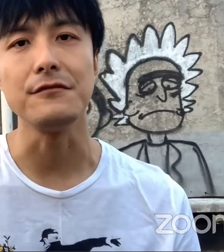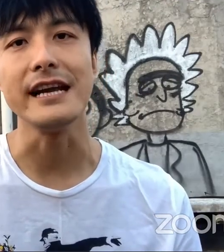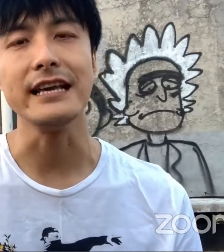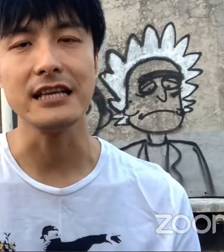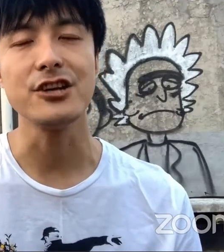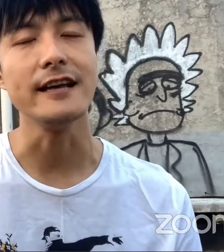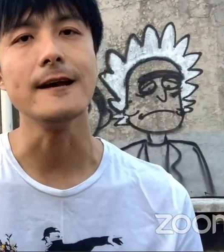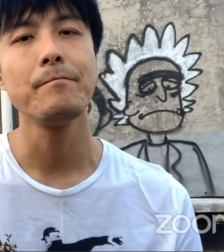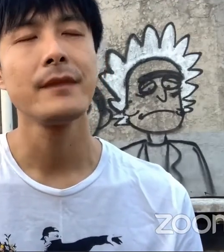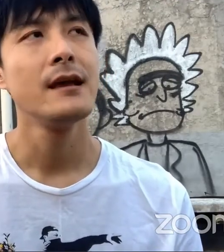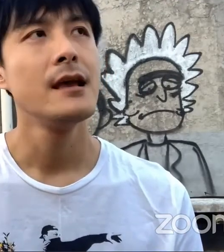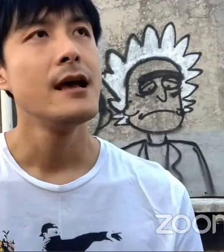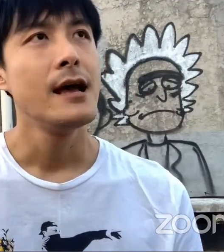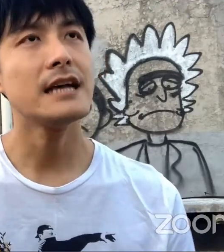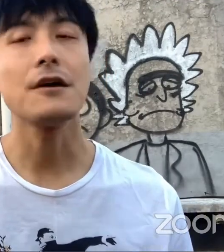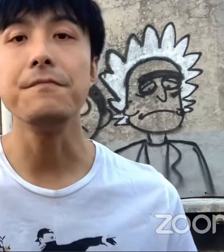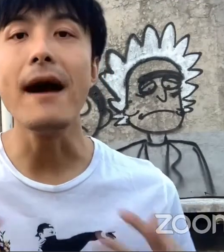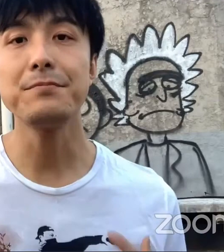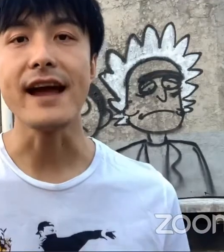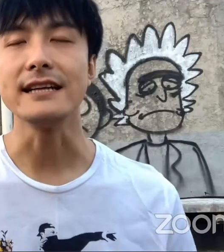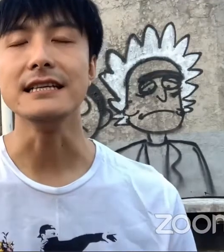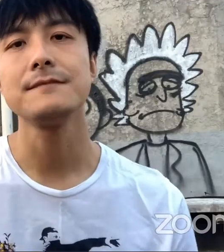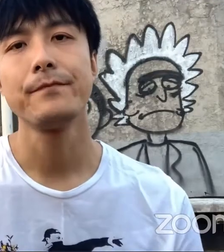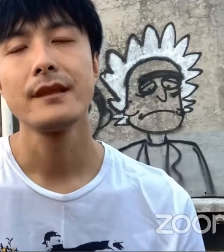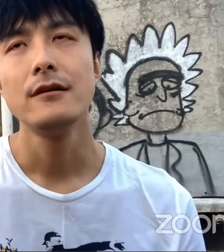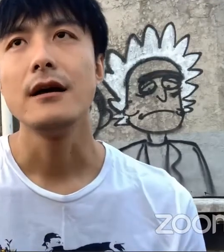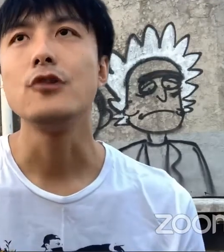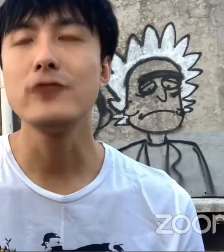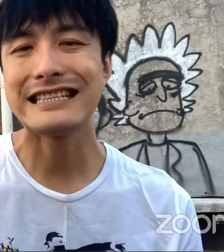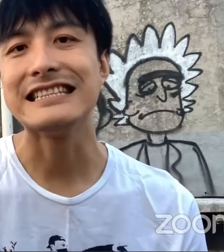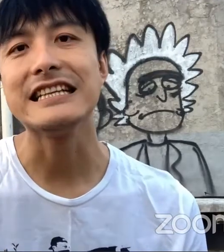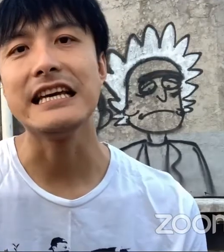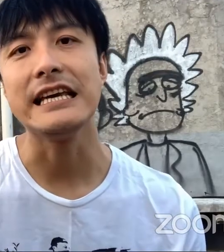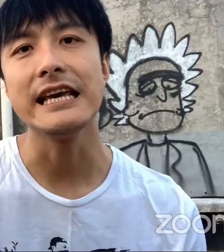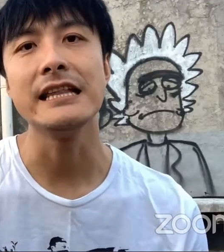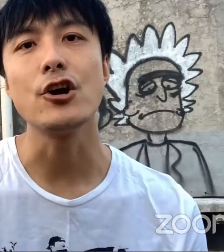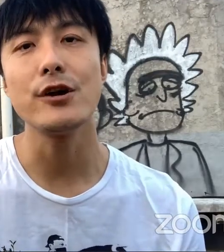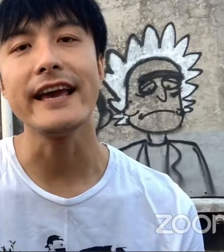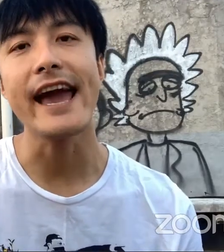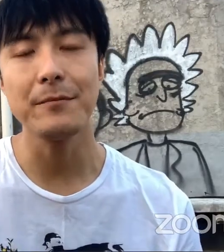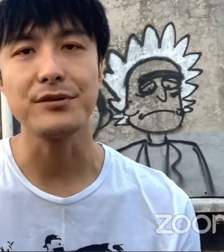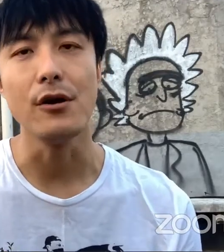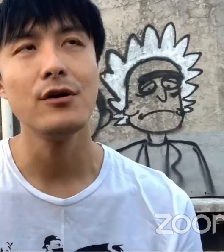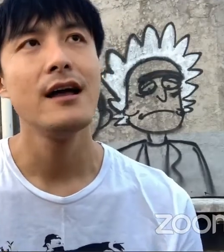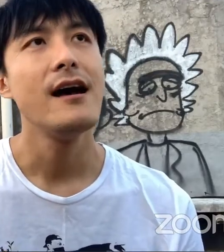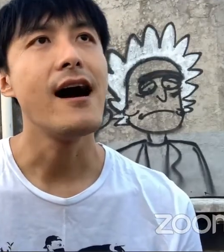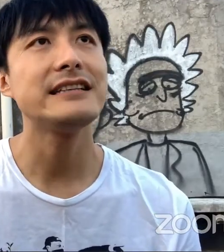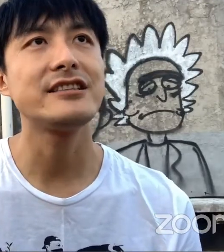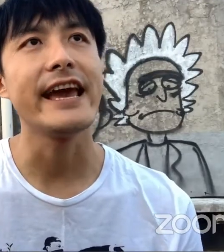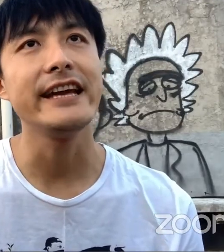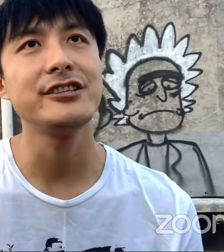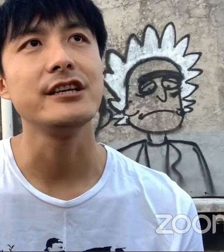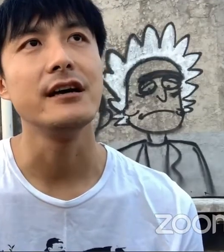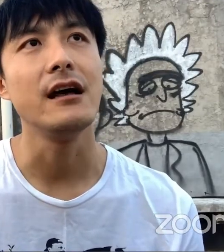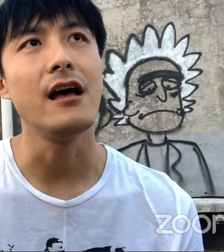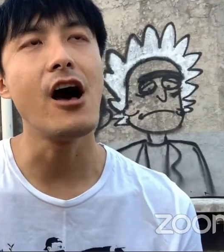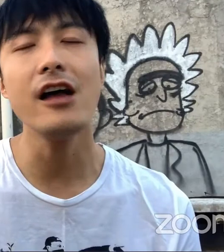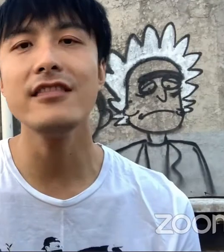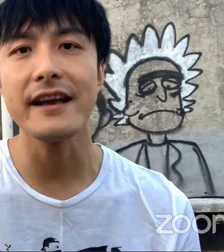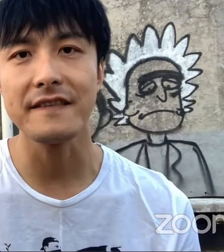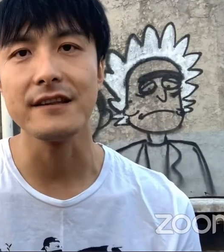suffering in China. As of my practice, recently in early April, I staged